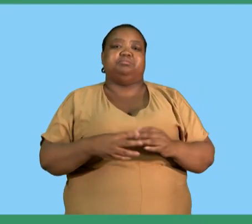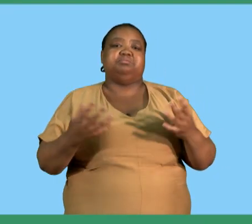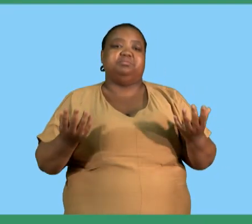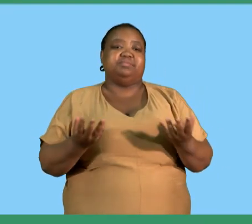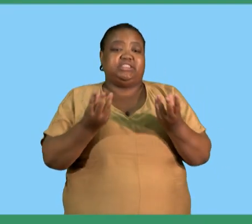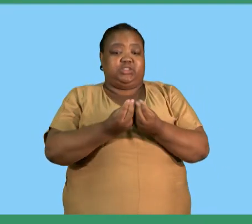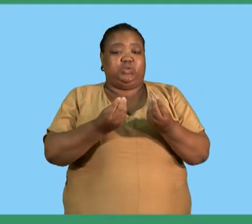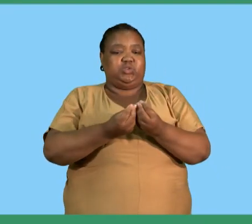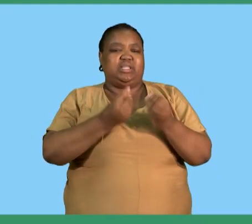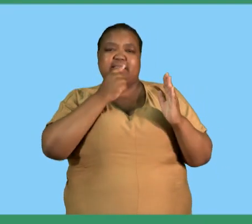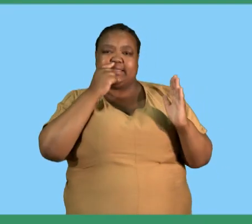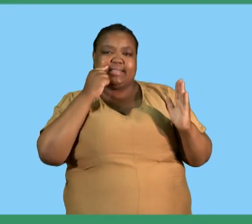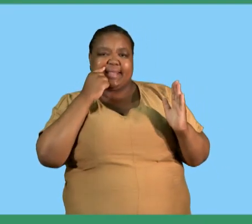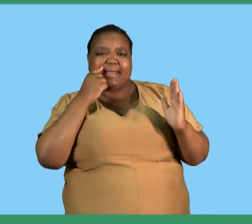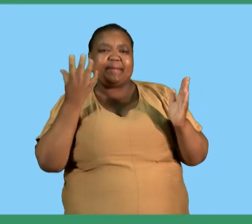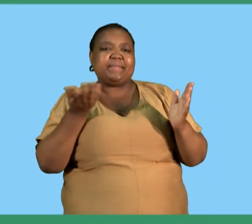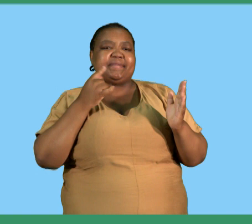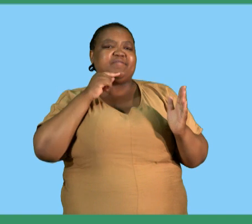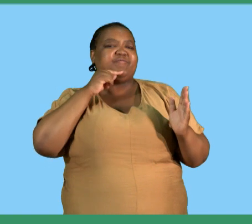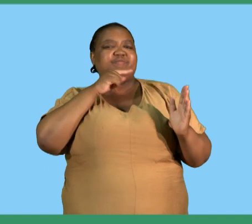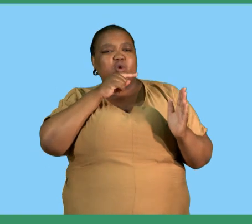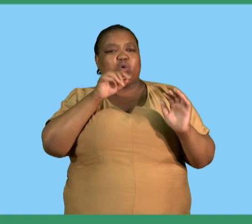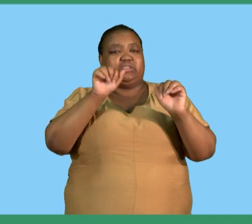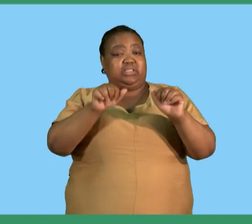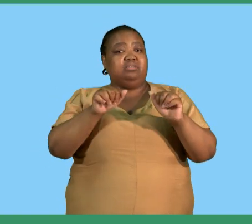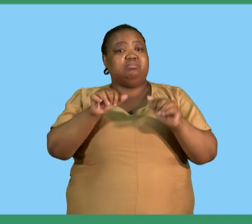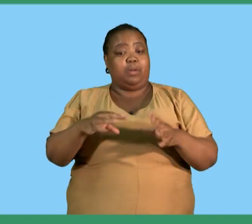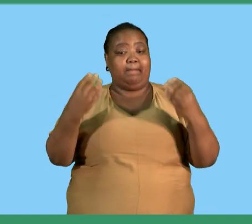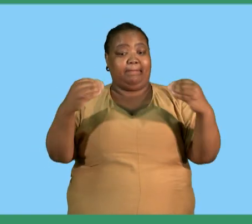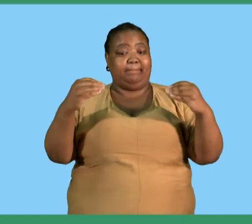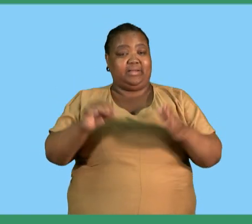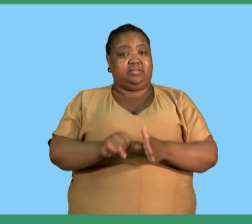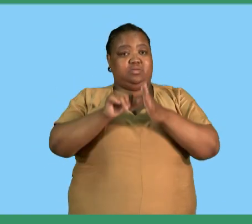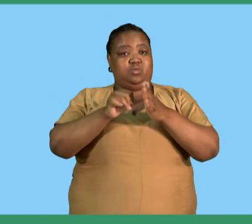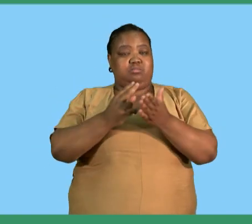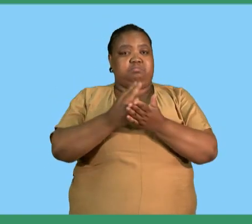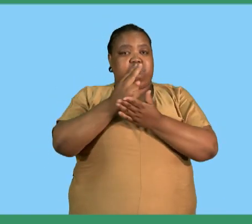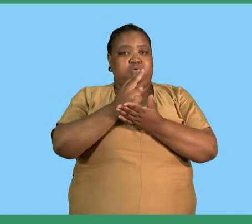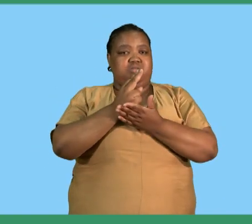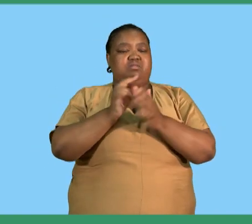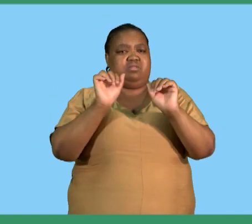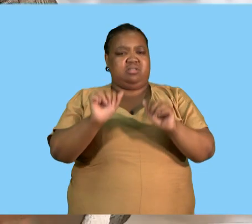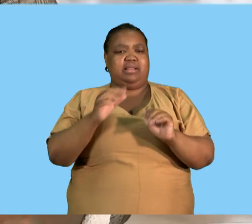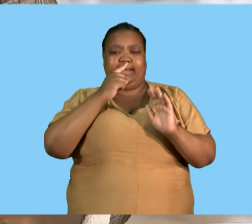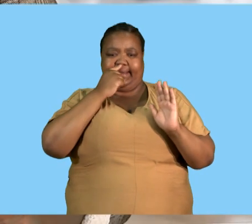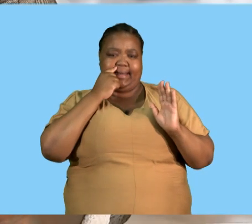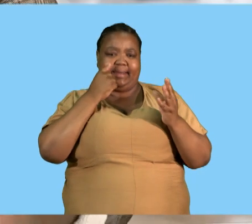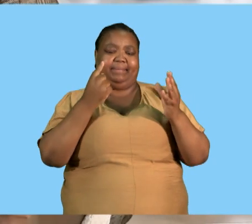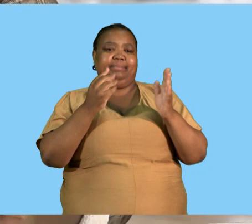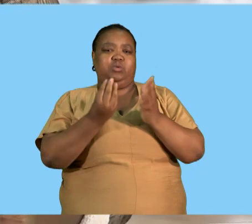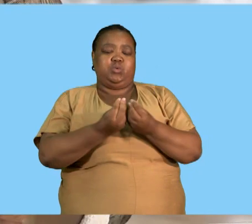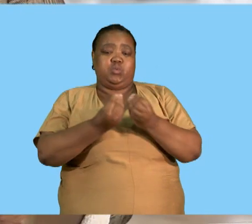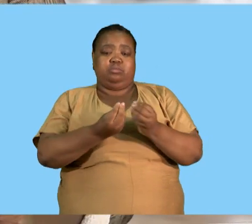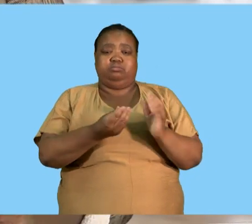goods deceptive names or false labeling. So you need to be honest when you are labeling your goods and not be